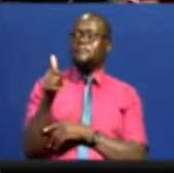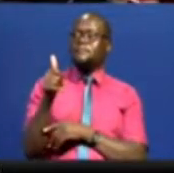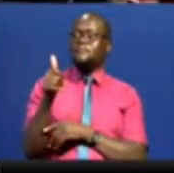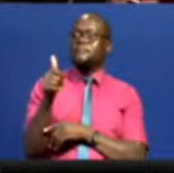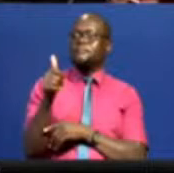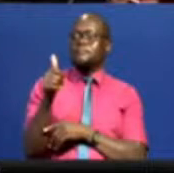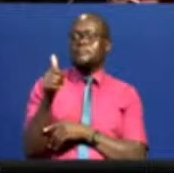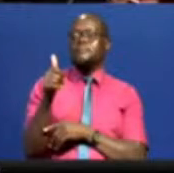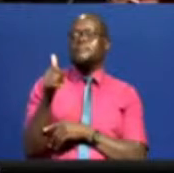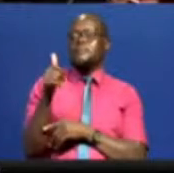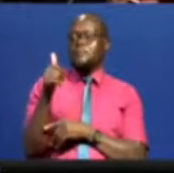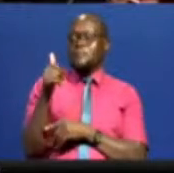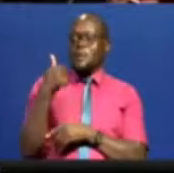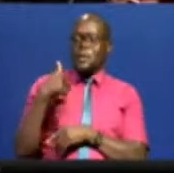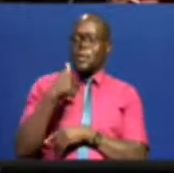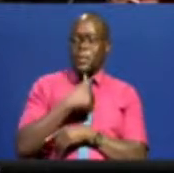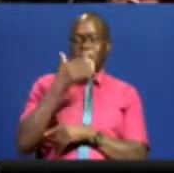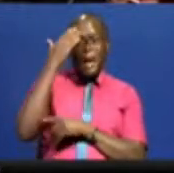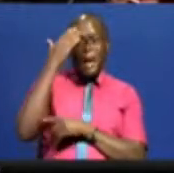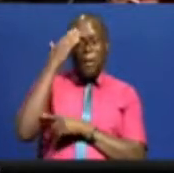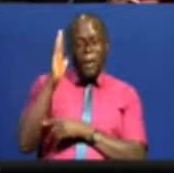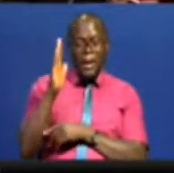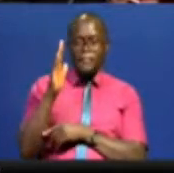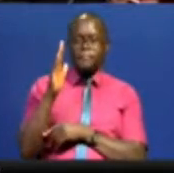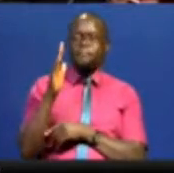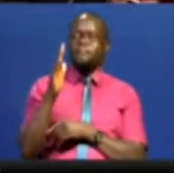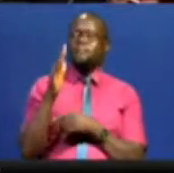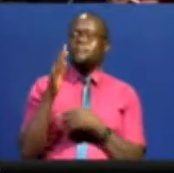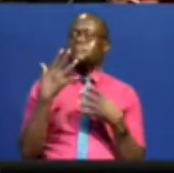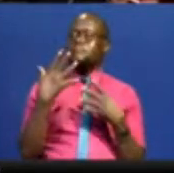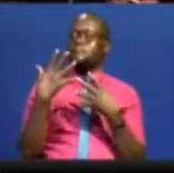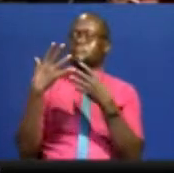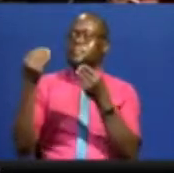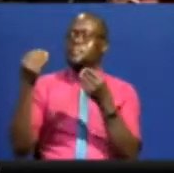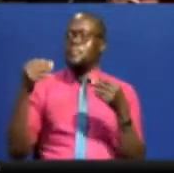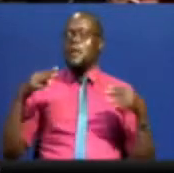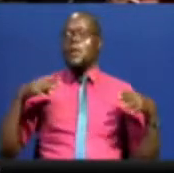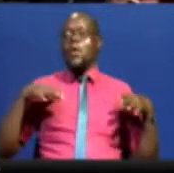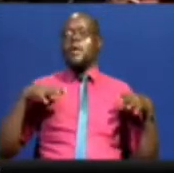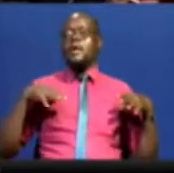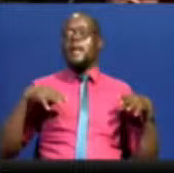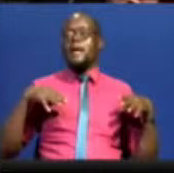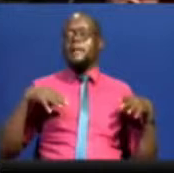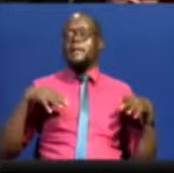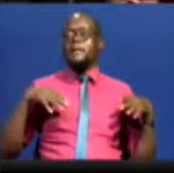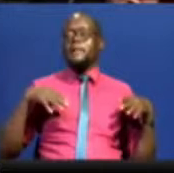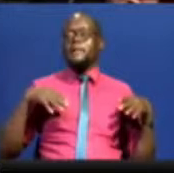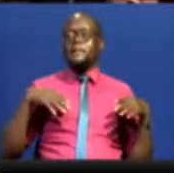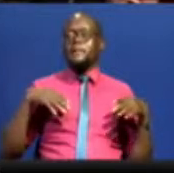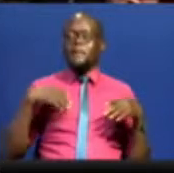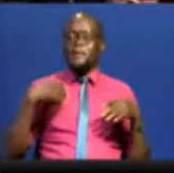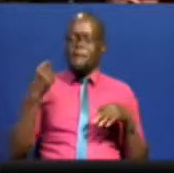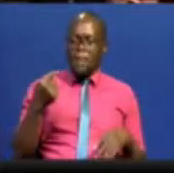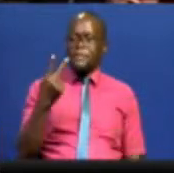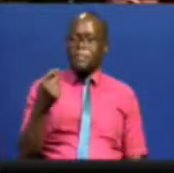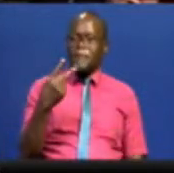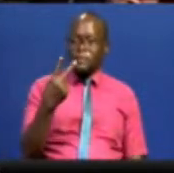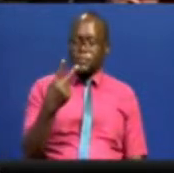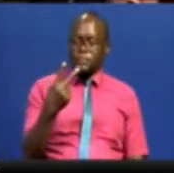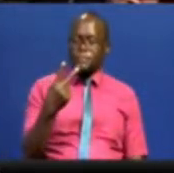anticipating debate, this House is poised to proceed on a long recess, very long recess,